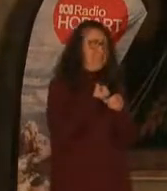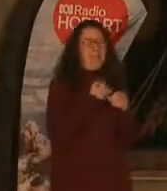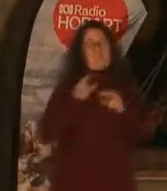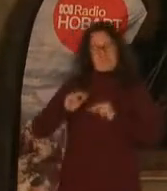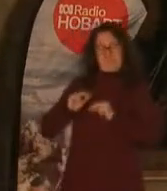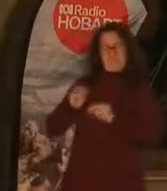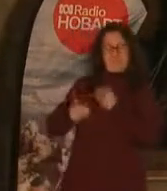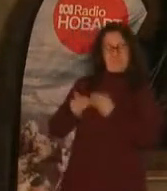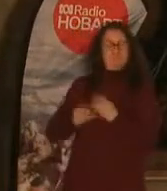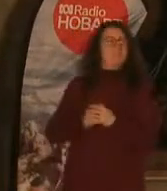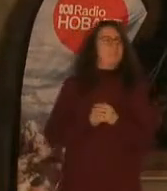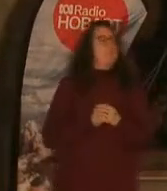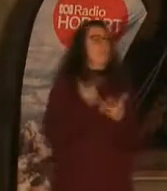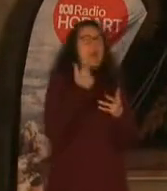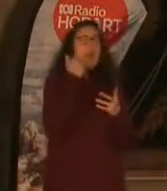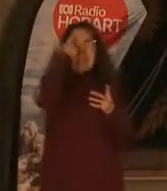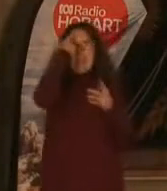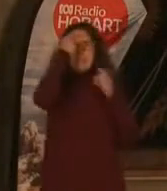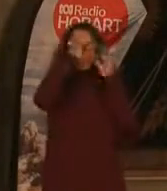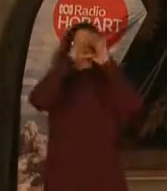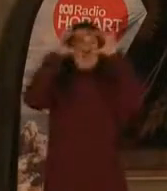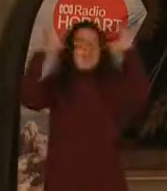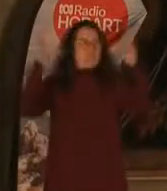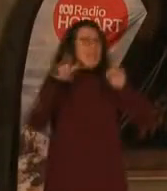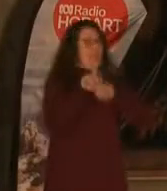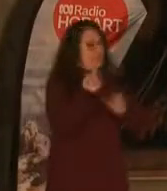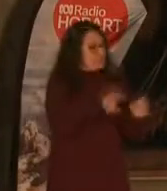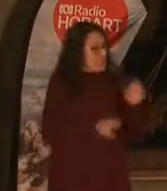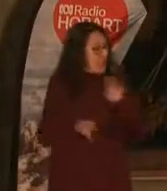About imagination and science, I think,